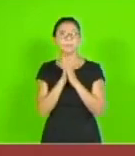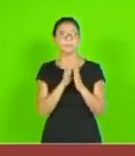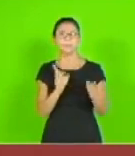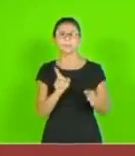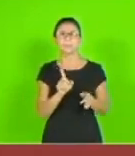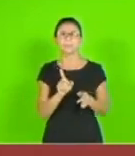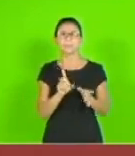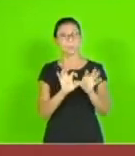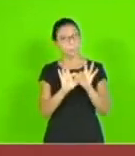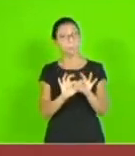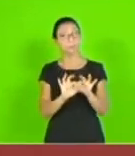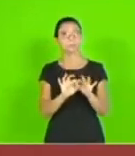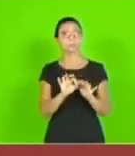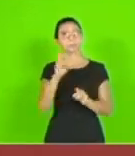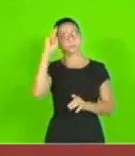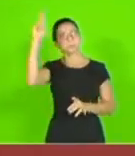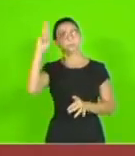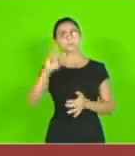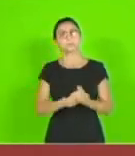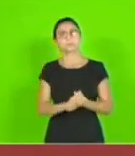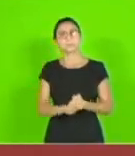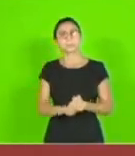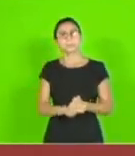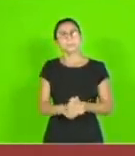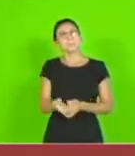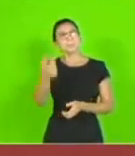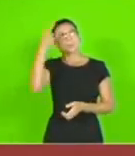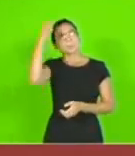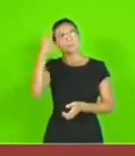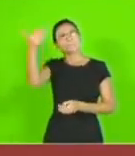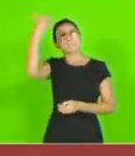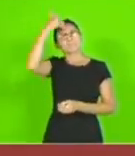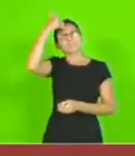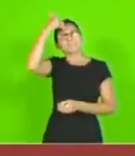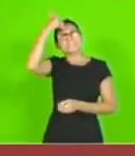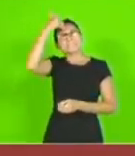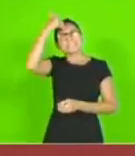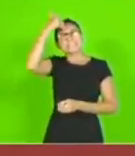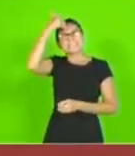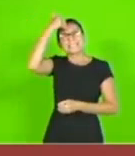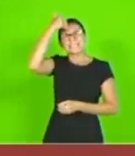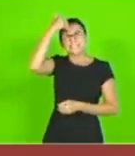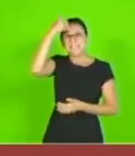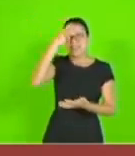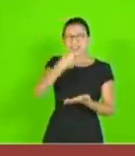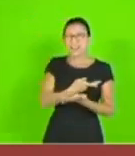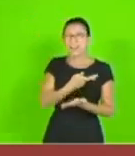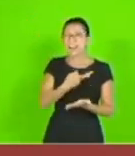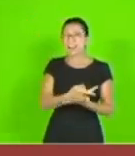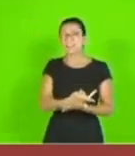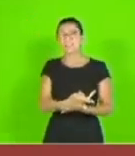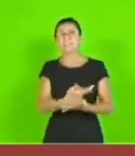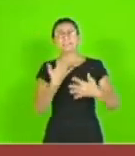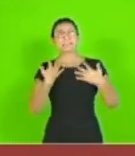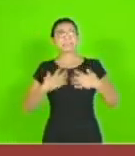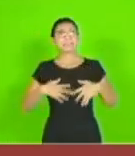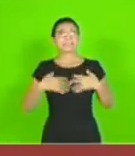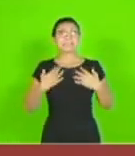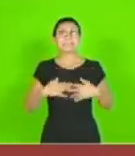moment without using His resources, without prayer and fasting and consulting, early